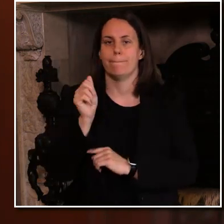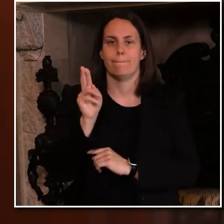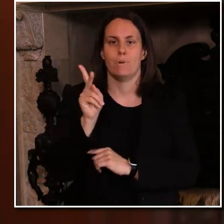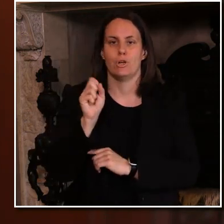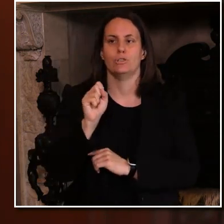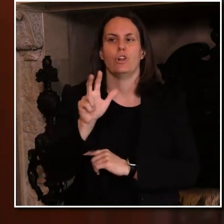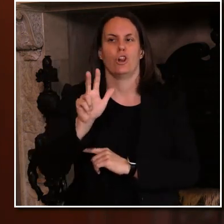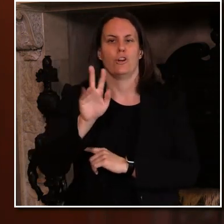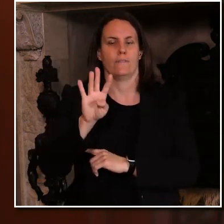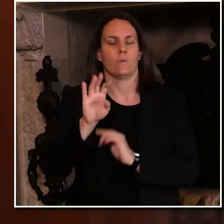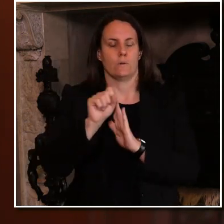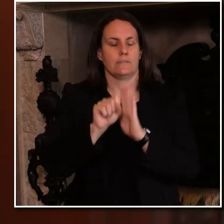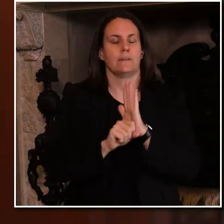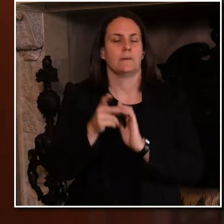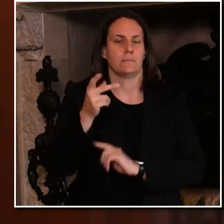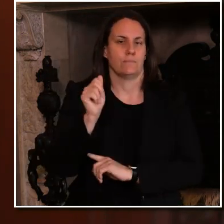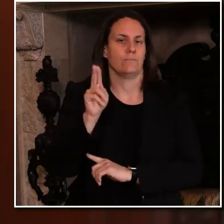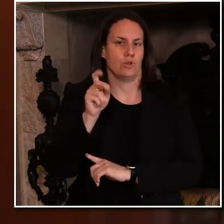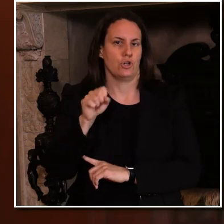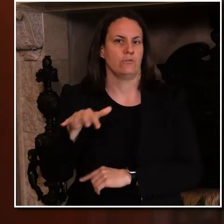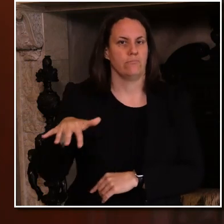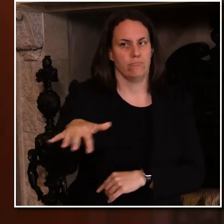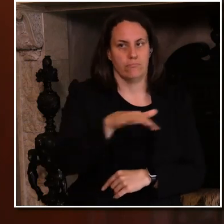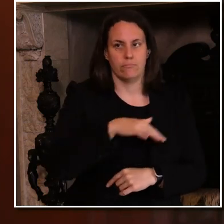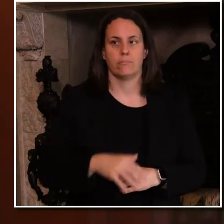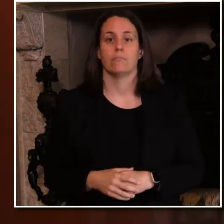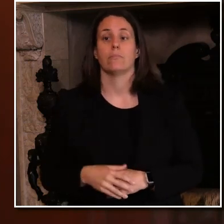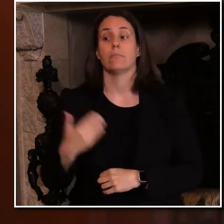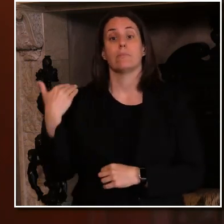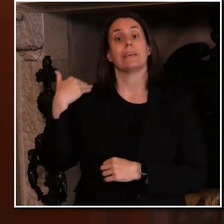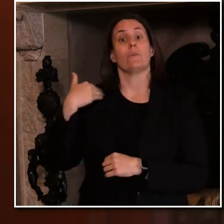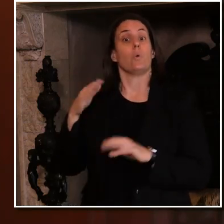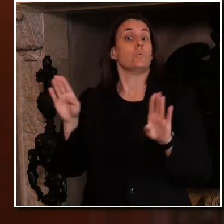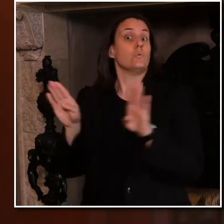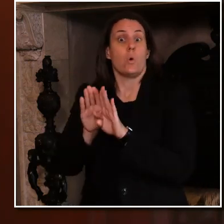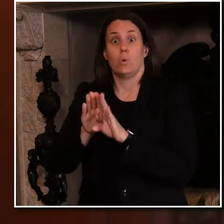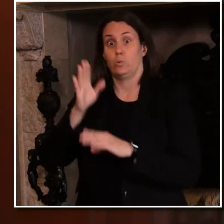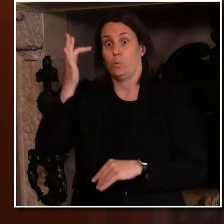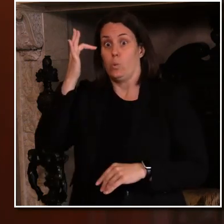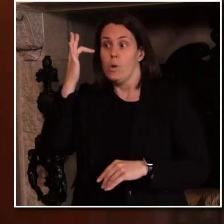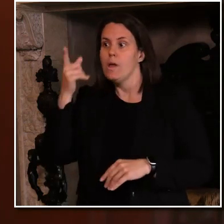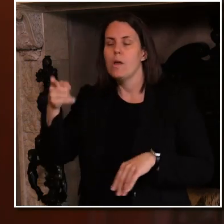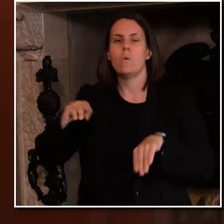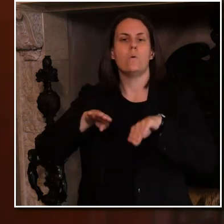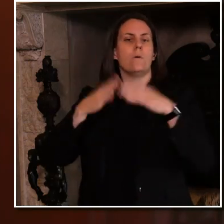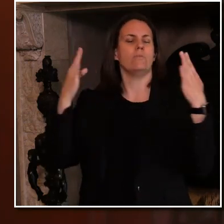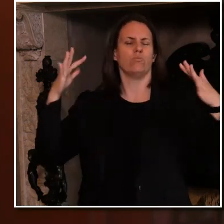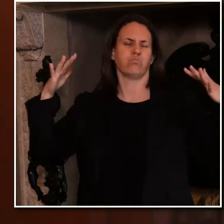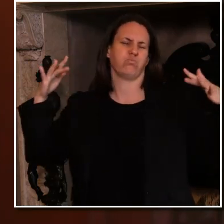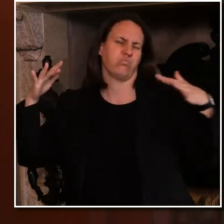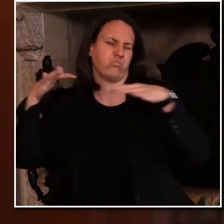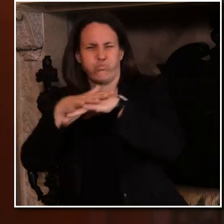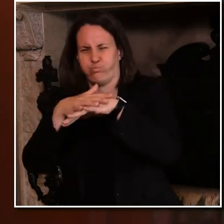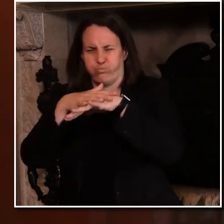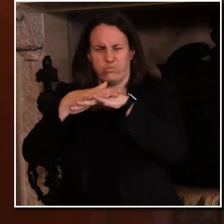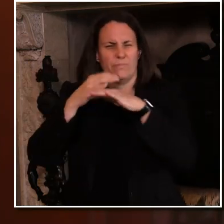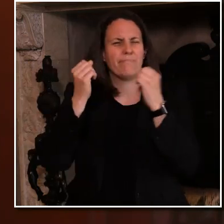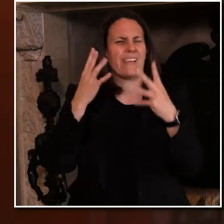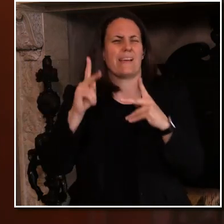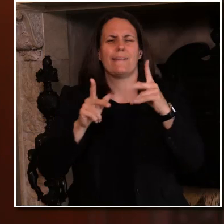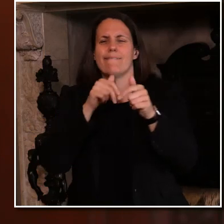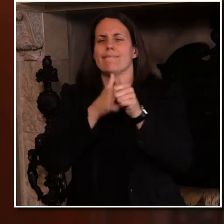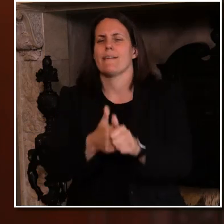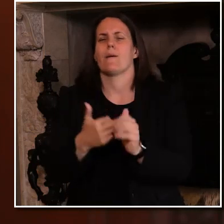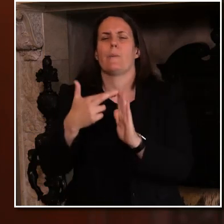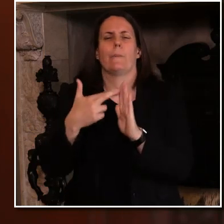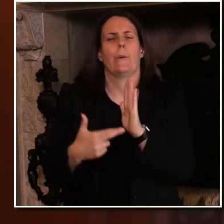this month due to unprecedented crowds and out of an abundance of caution to protect public health. The First